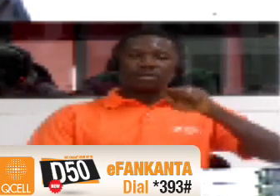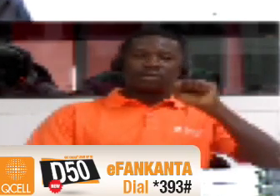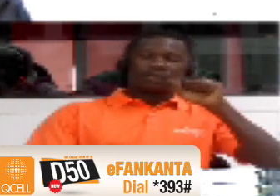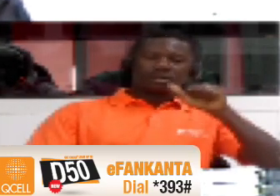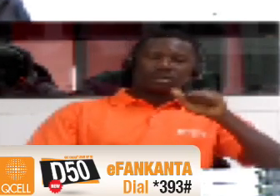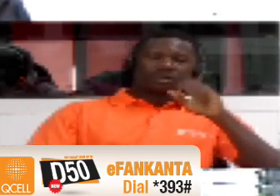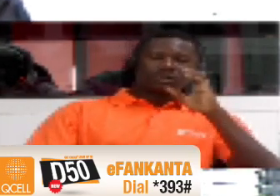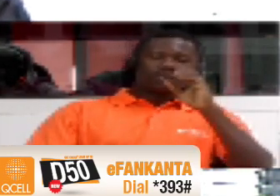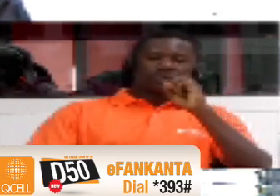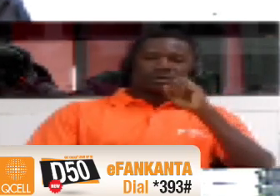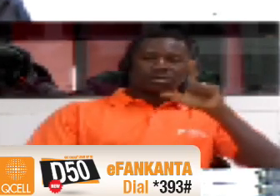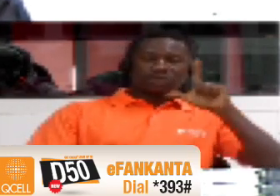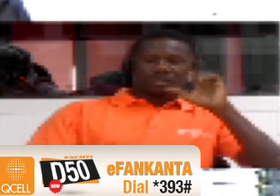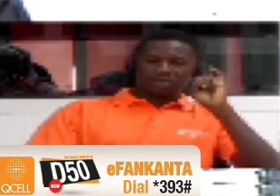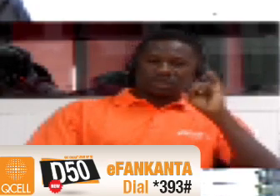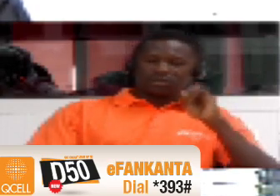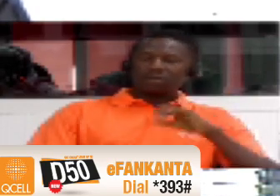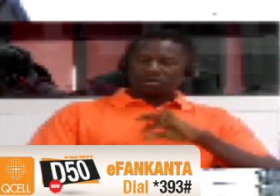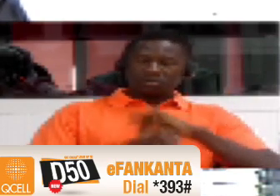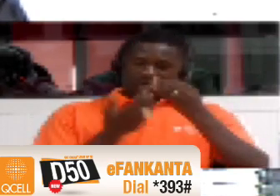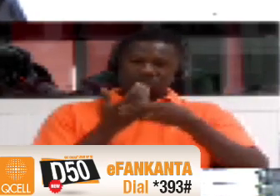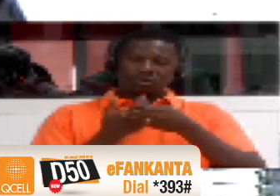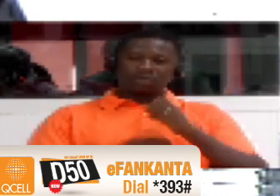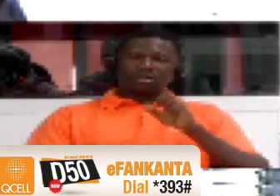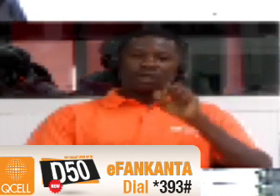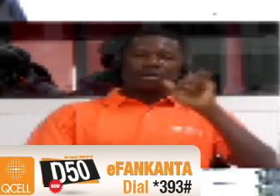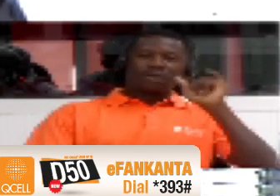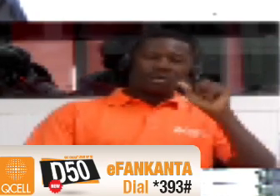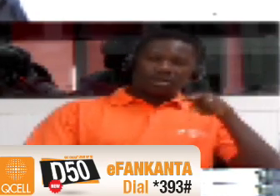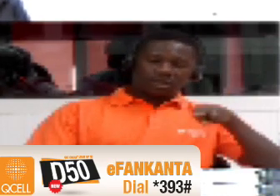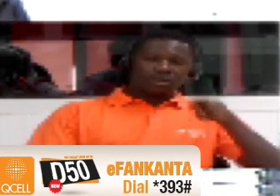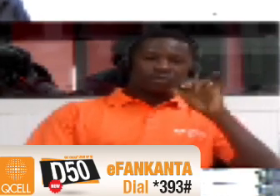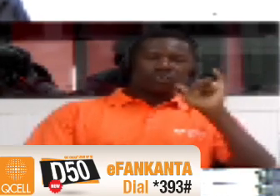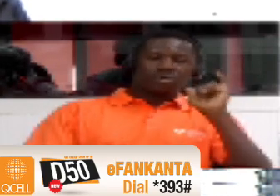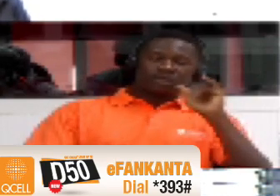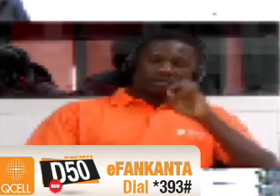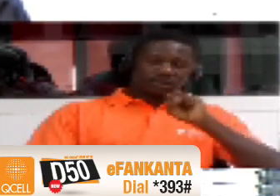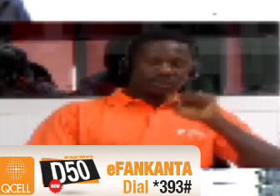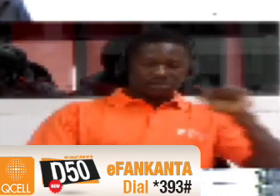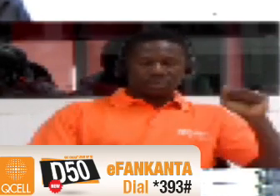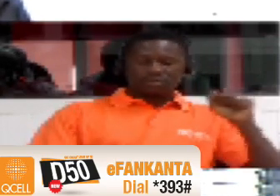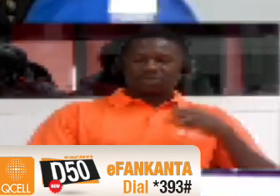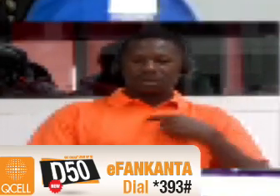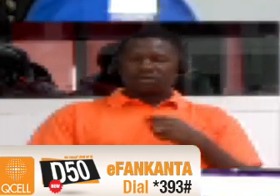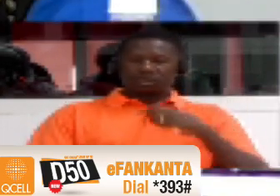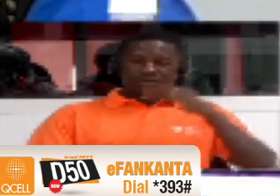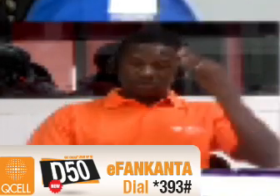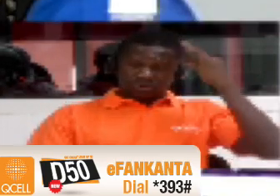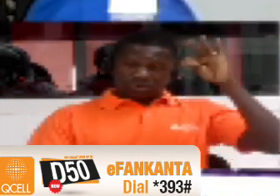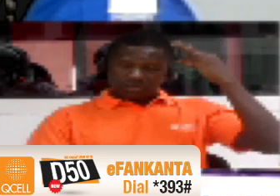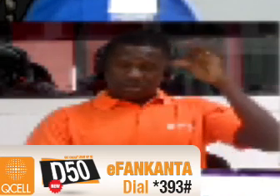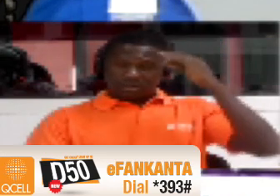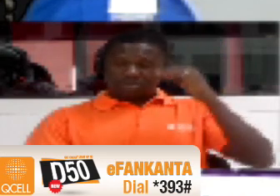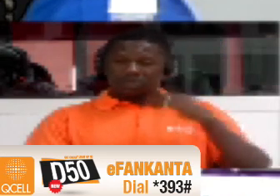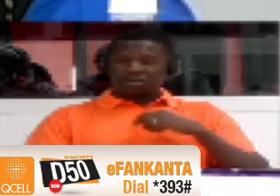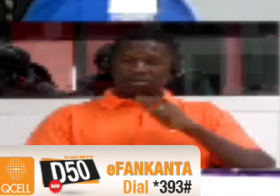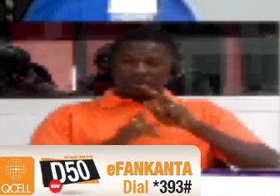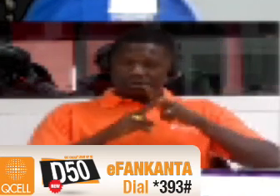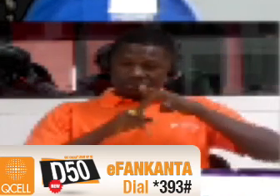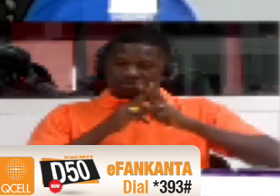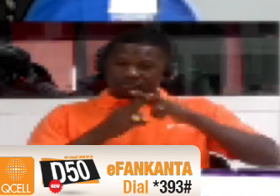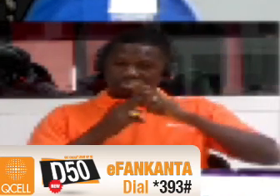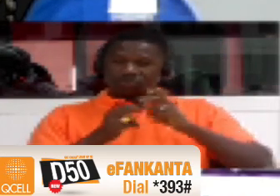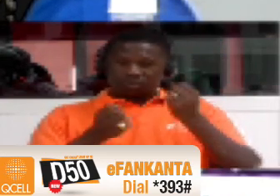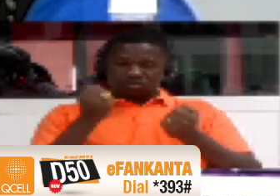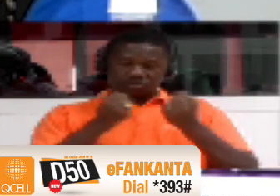NYSS. I went to the NYSS. Being a field in Tawal Automotive. I went there, the field I opted for was